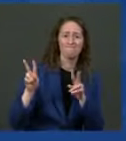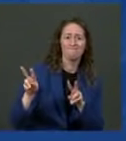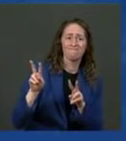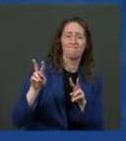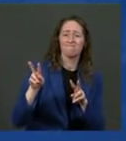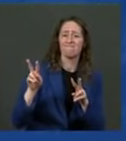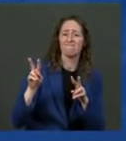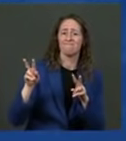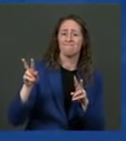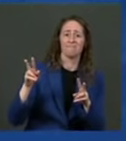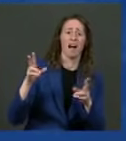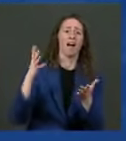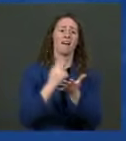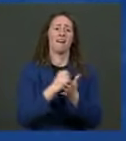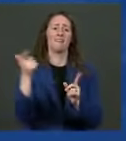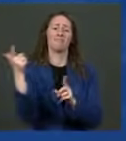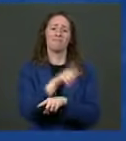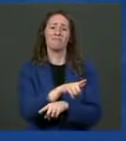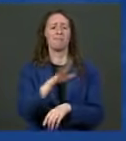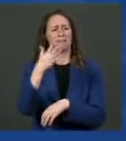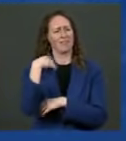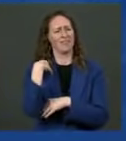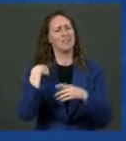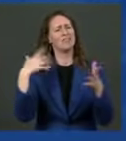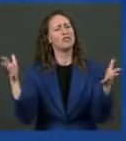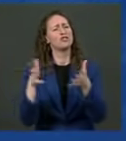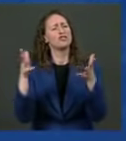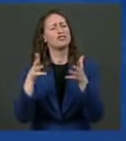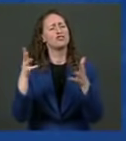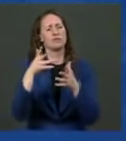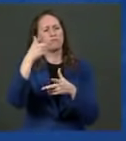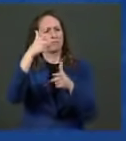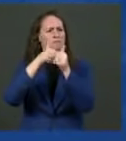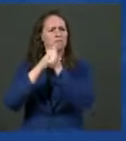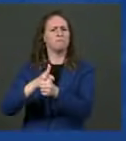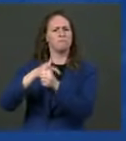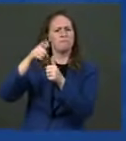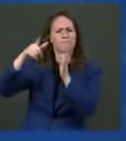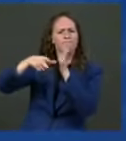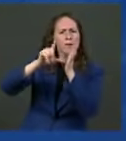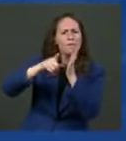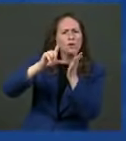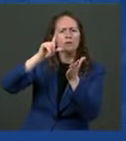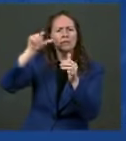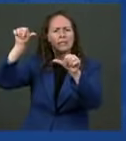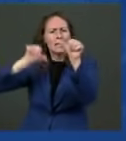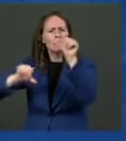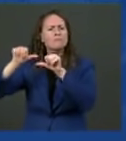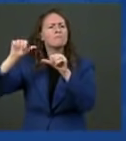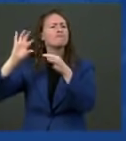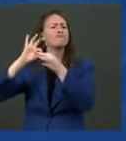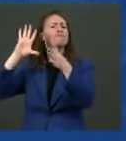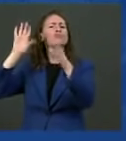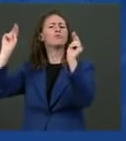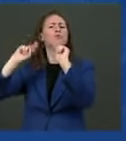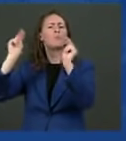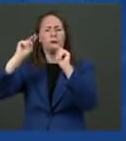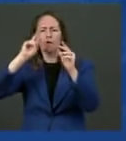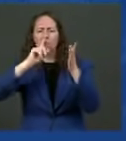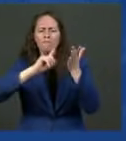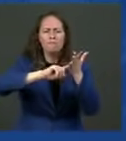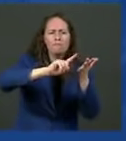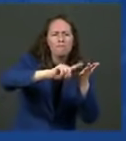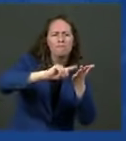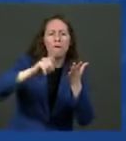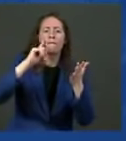strongly support independent scientific review of vaccine usage for children under 12. But I've told them I will do